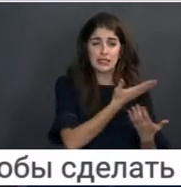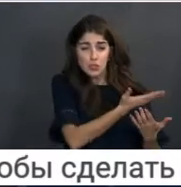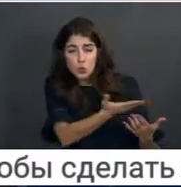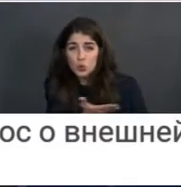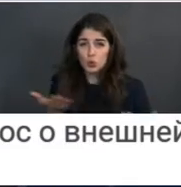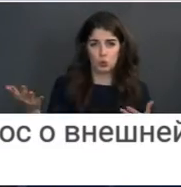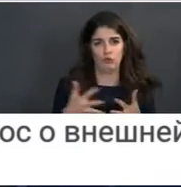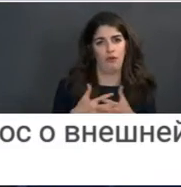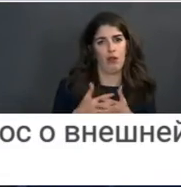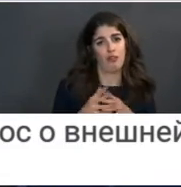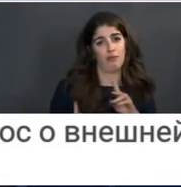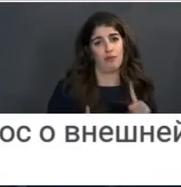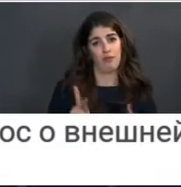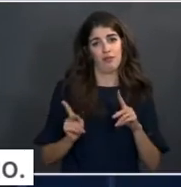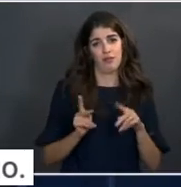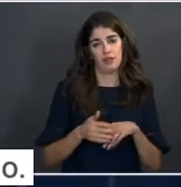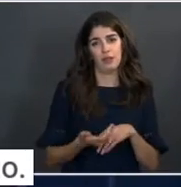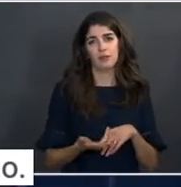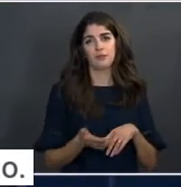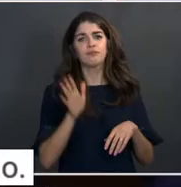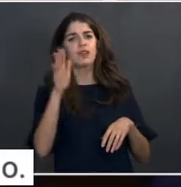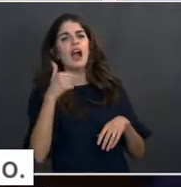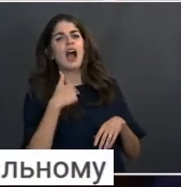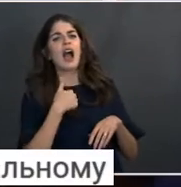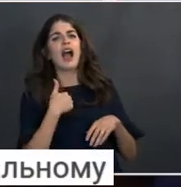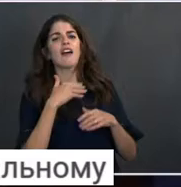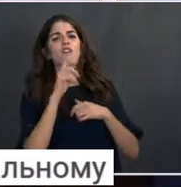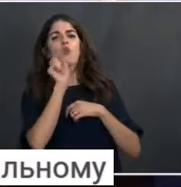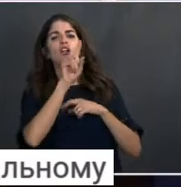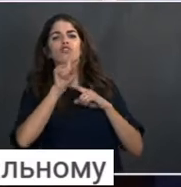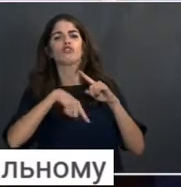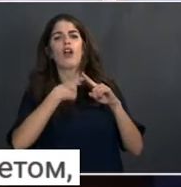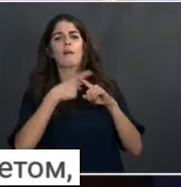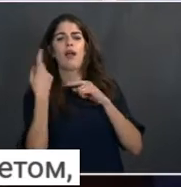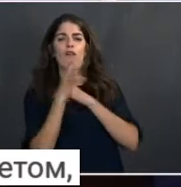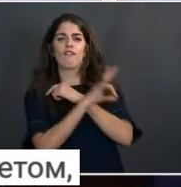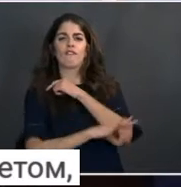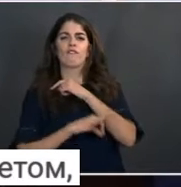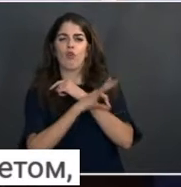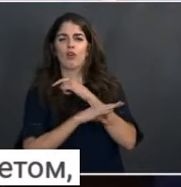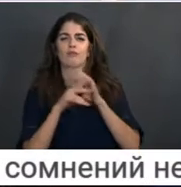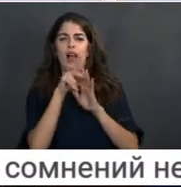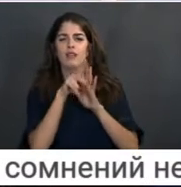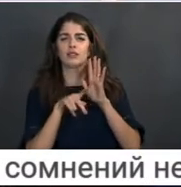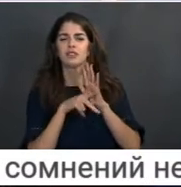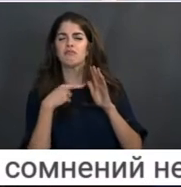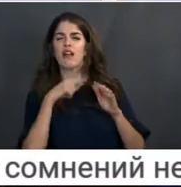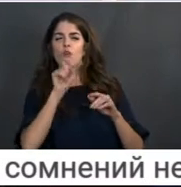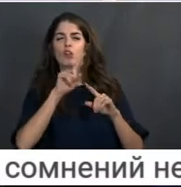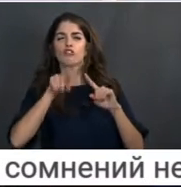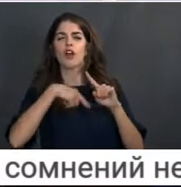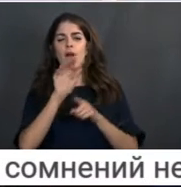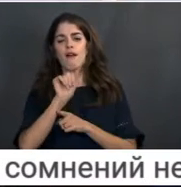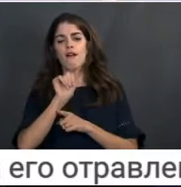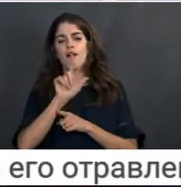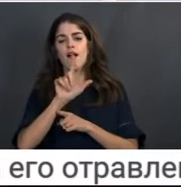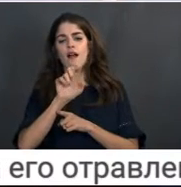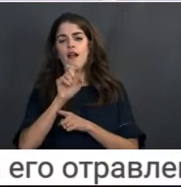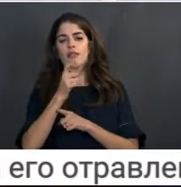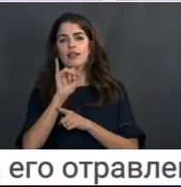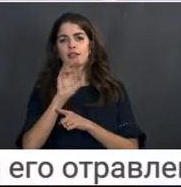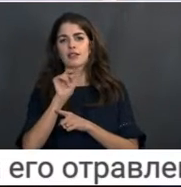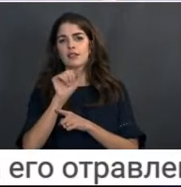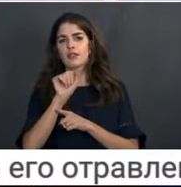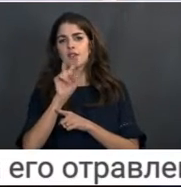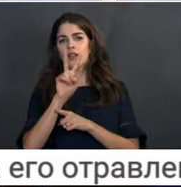looking for creative ways to do that. Can I ask you a foreign policy question? After Alexei Navalny was poisoned last summer, then candidate Biden said there was no doubt that the